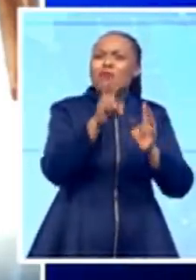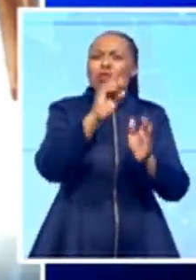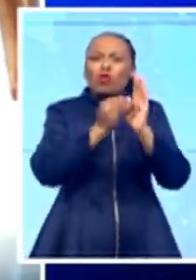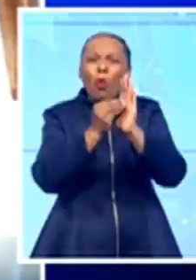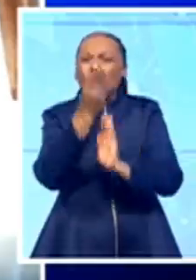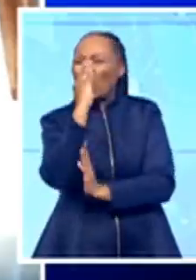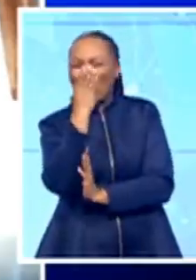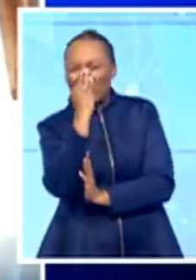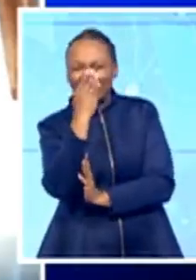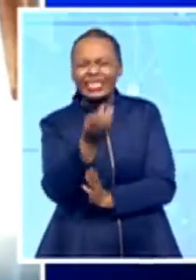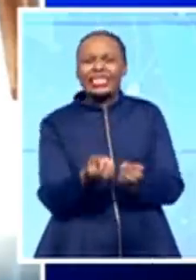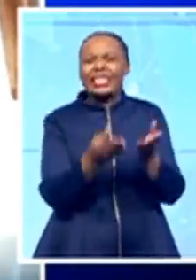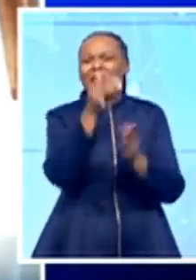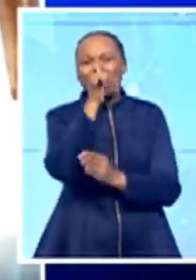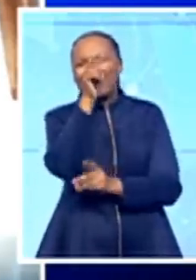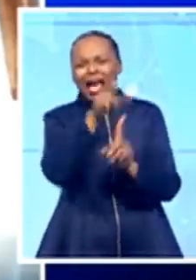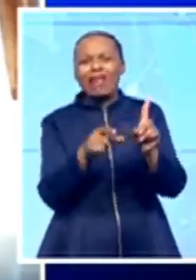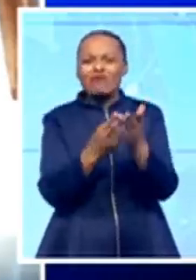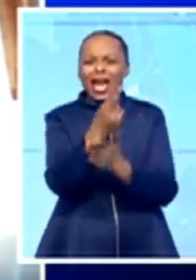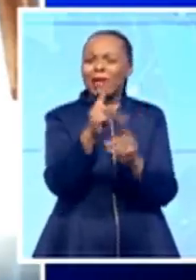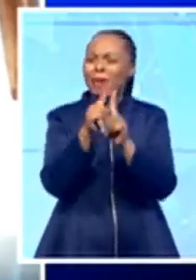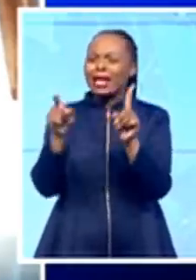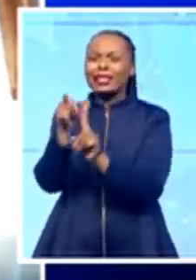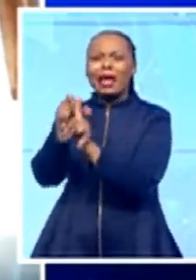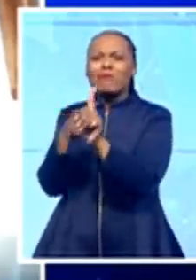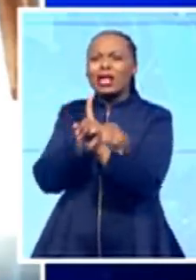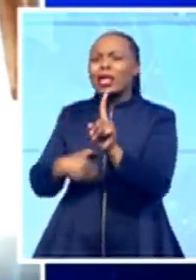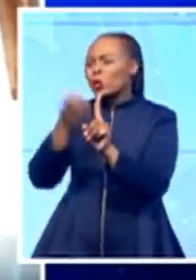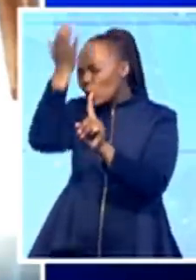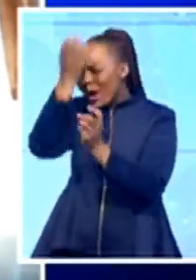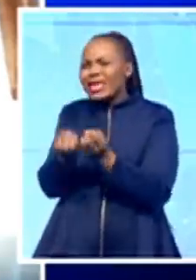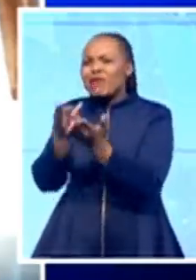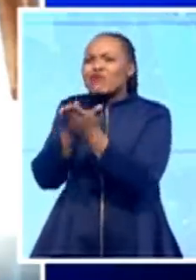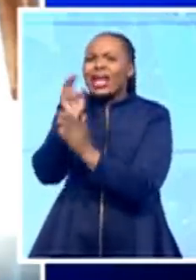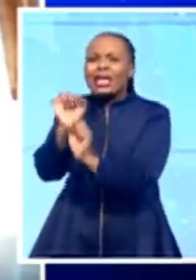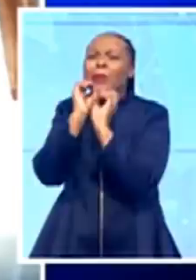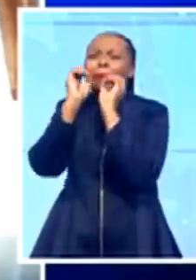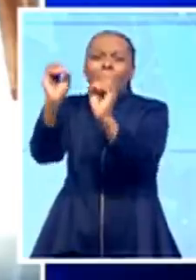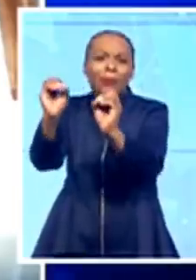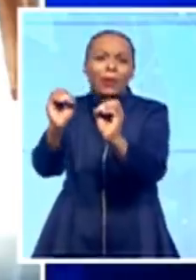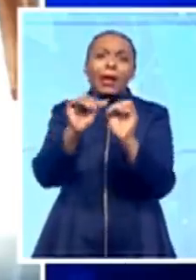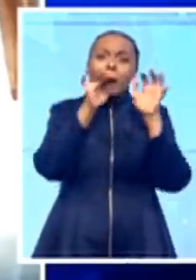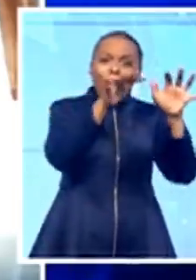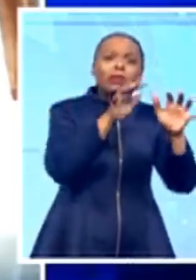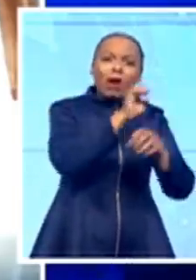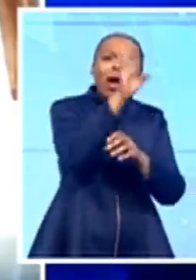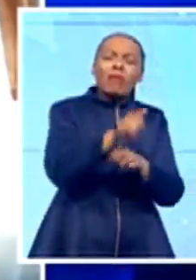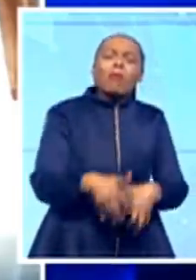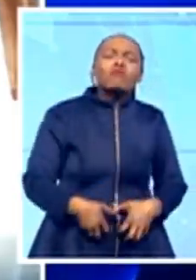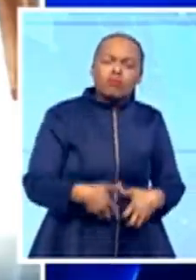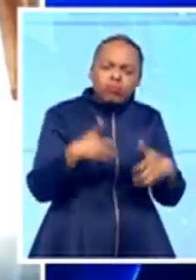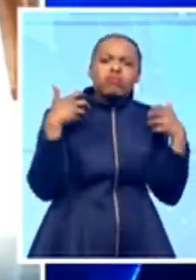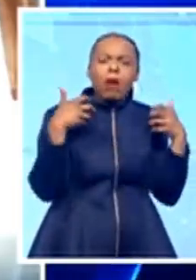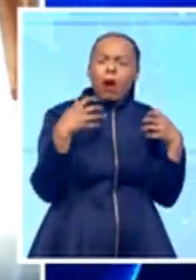Mm. So people of South Africa are responding to the unlawfulness, to the sentence that is not consistent with the constitution